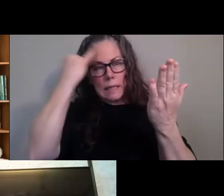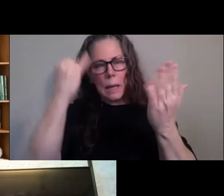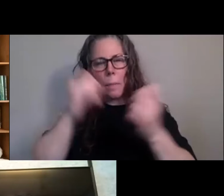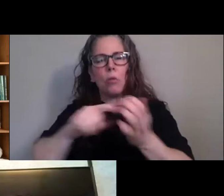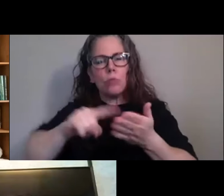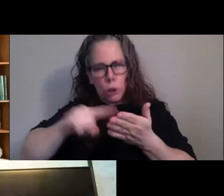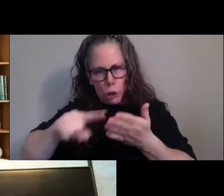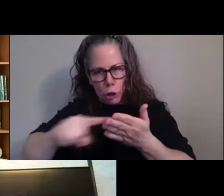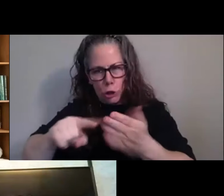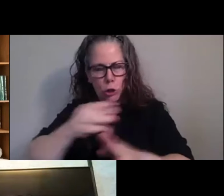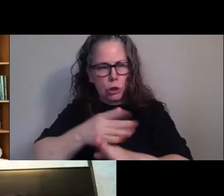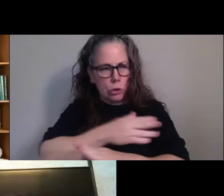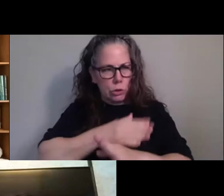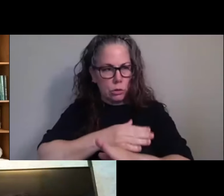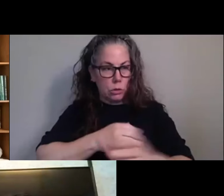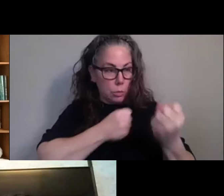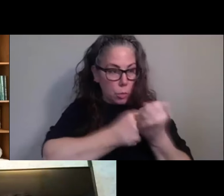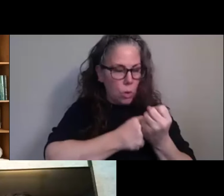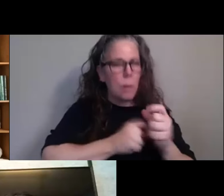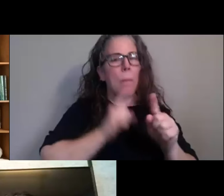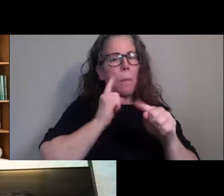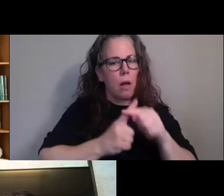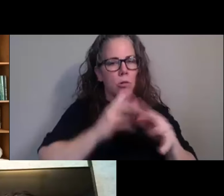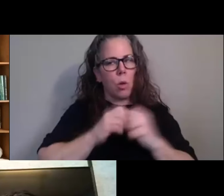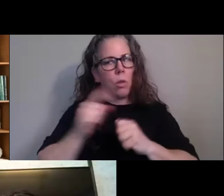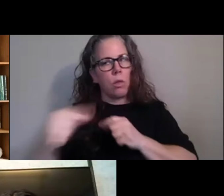talk to people who may disagree with you.